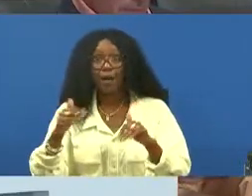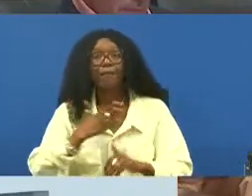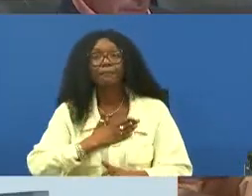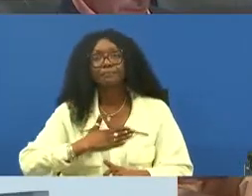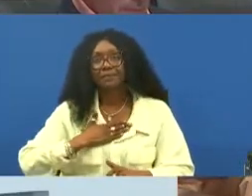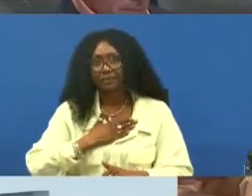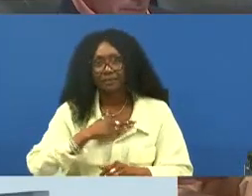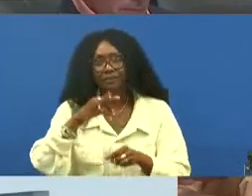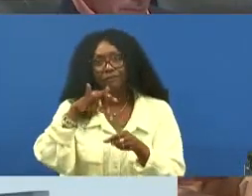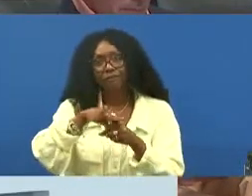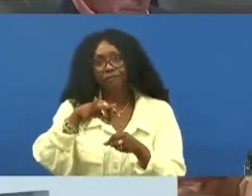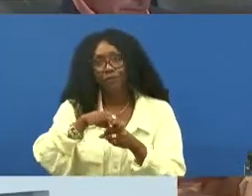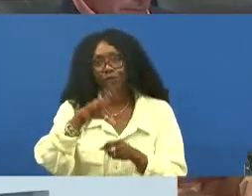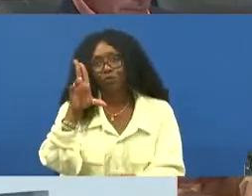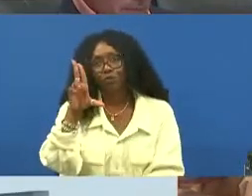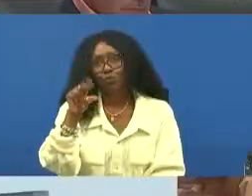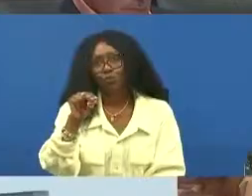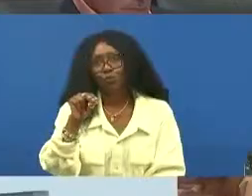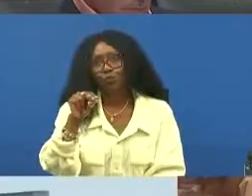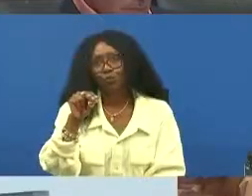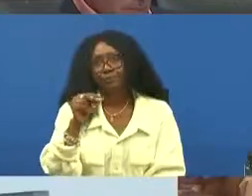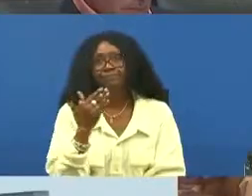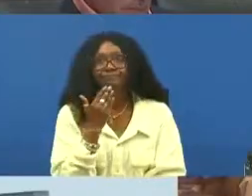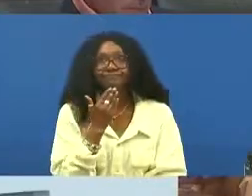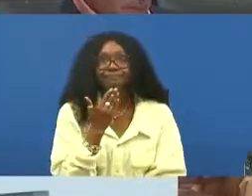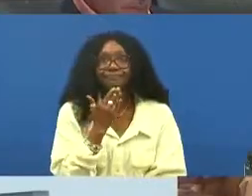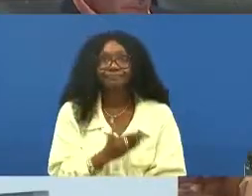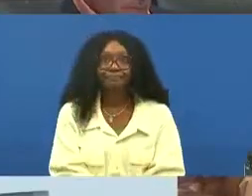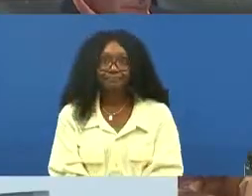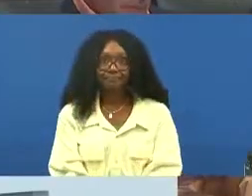this. So, thank you.